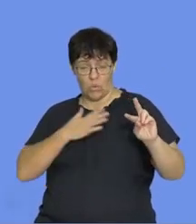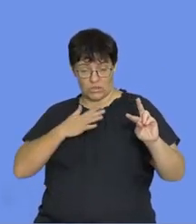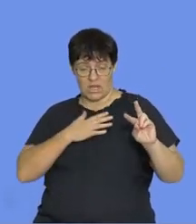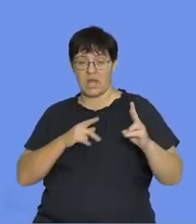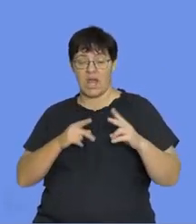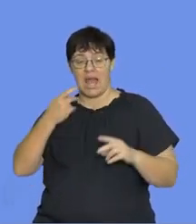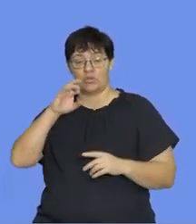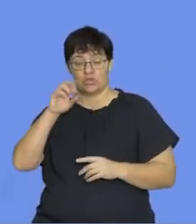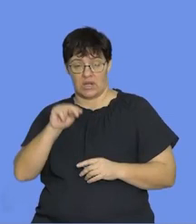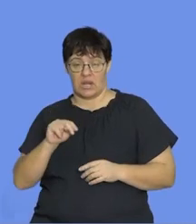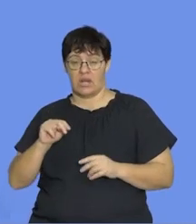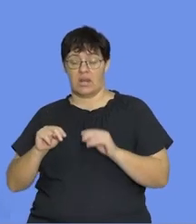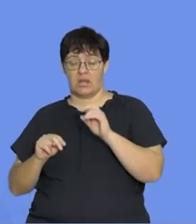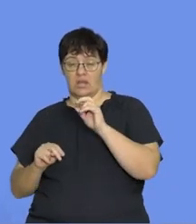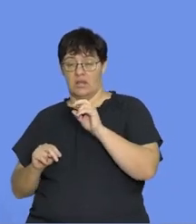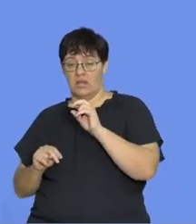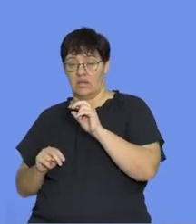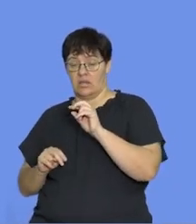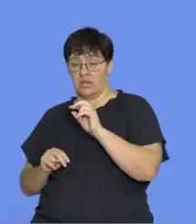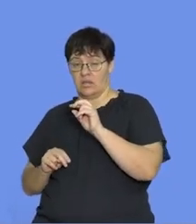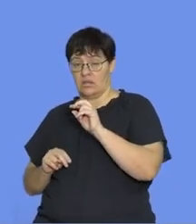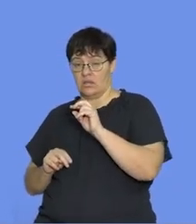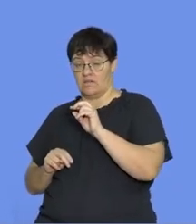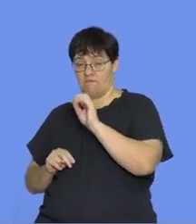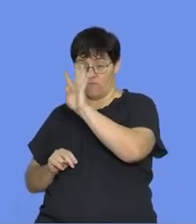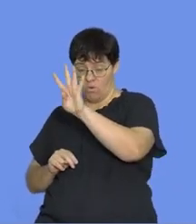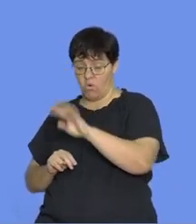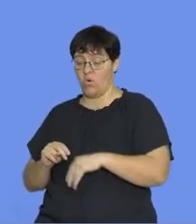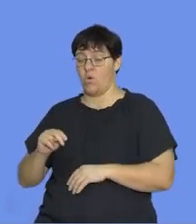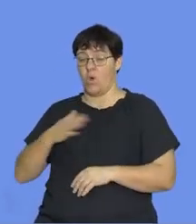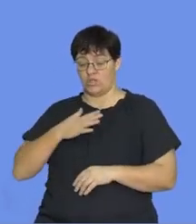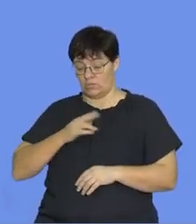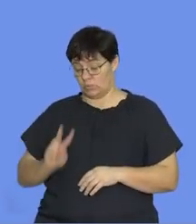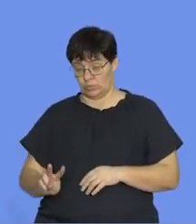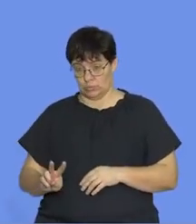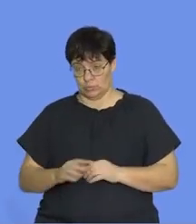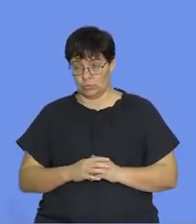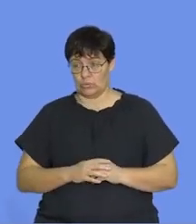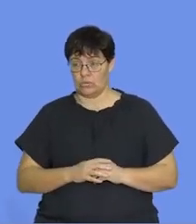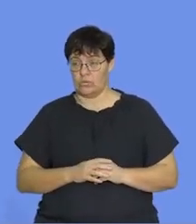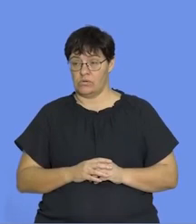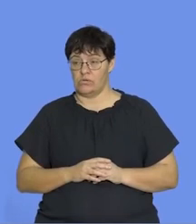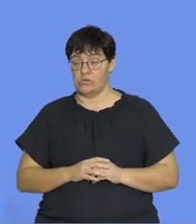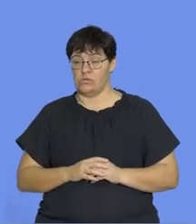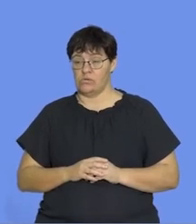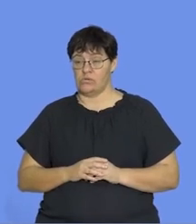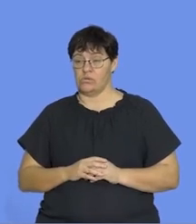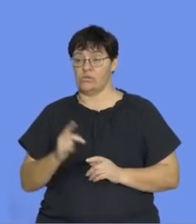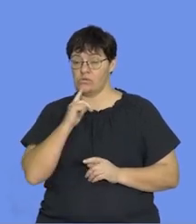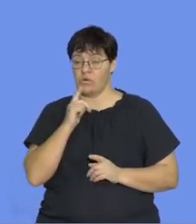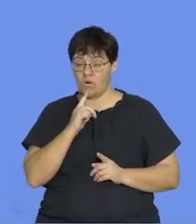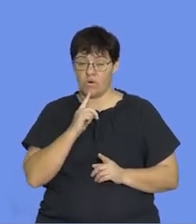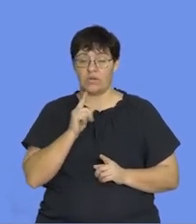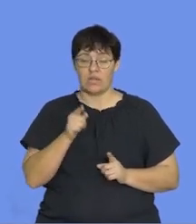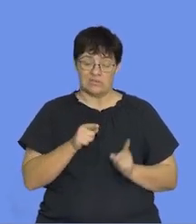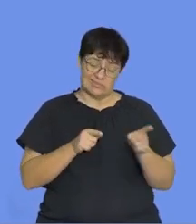hydrogen. Okay. So if for argument's sake, we remember the number of atoms on the reactants must equal to